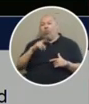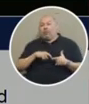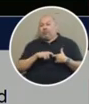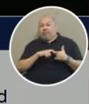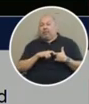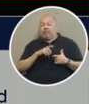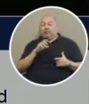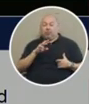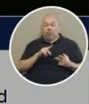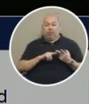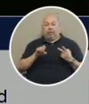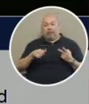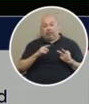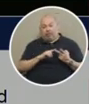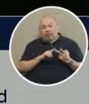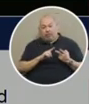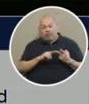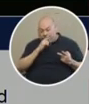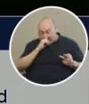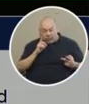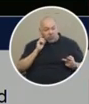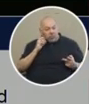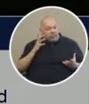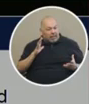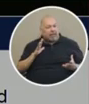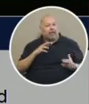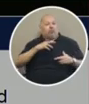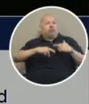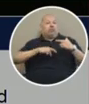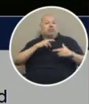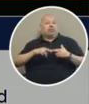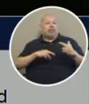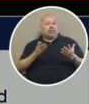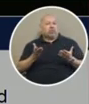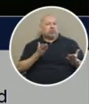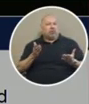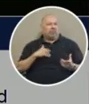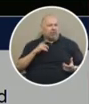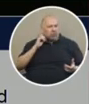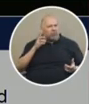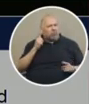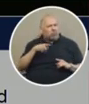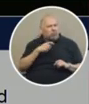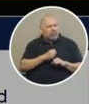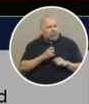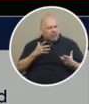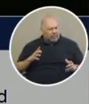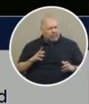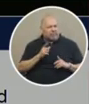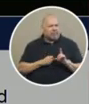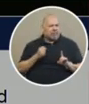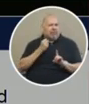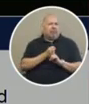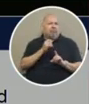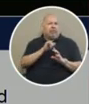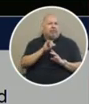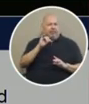Another item that isn't new, you all have heard about the recycling service over the last actually couple of years, some of the impacts that